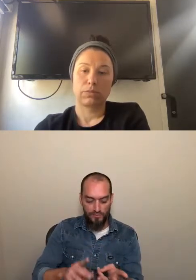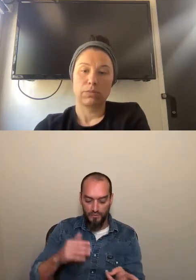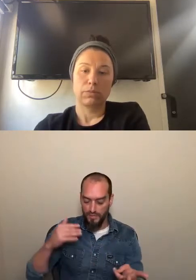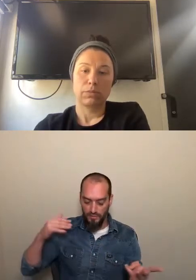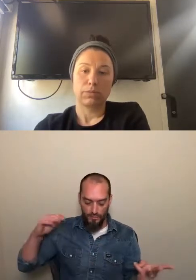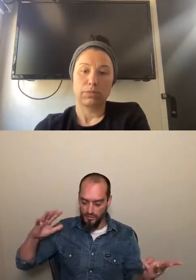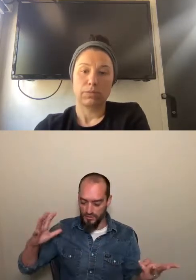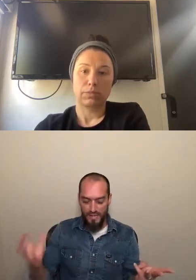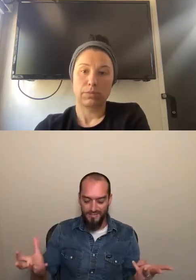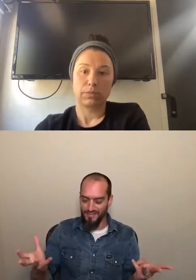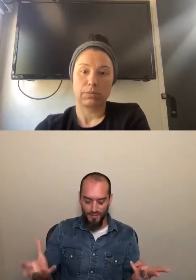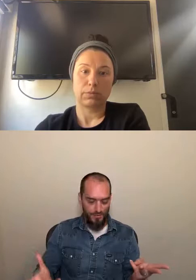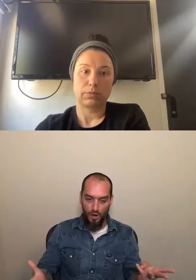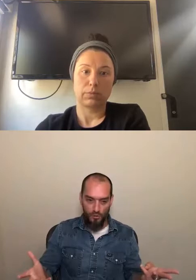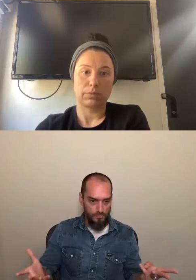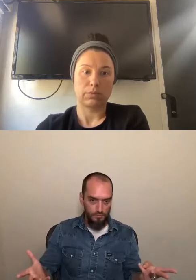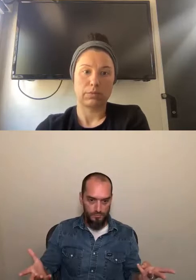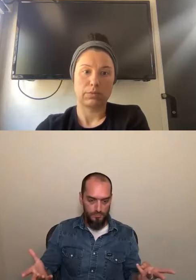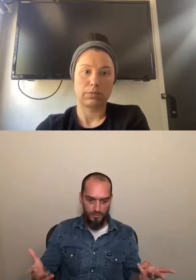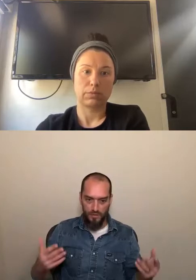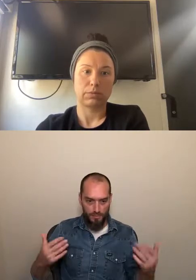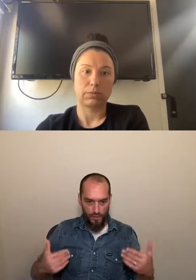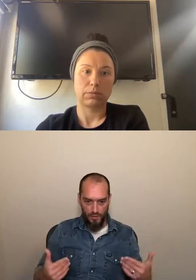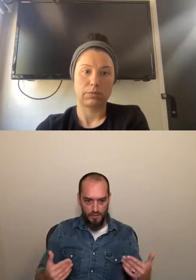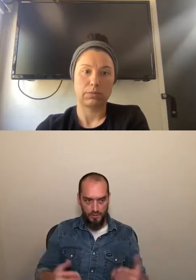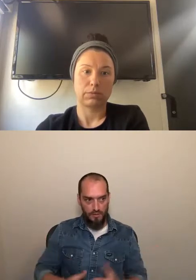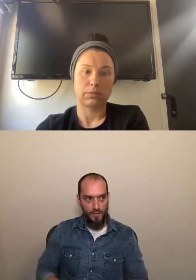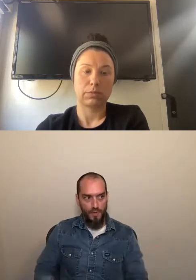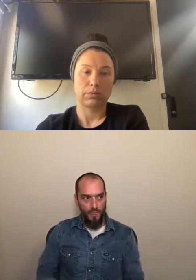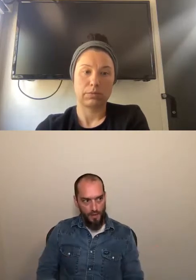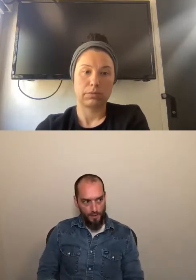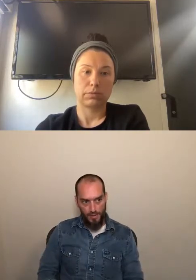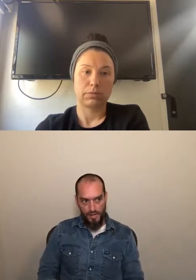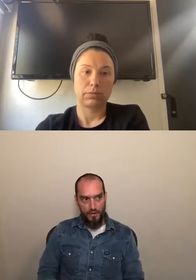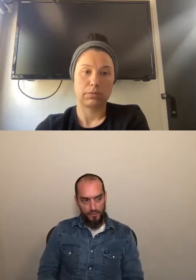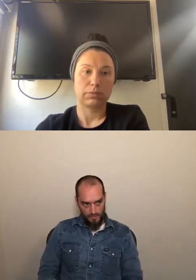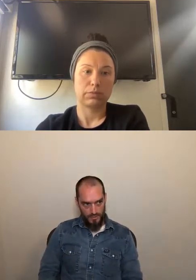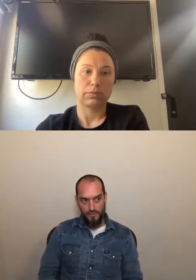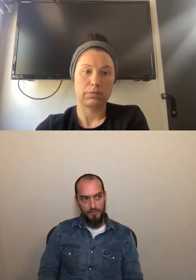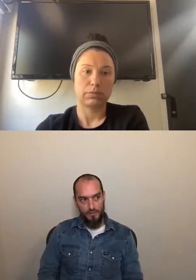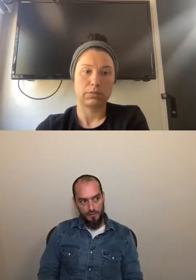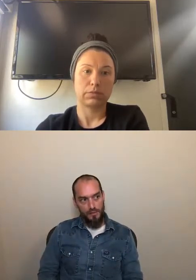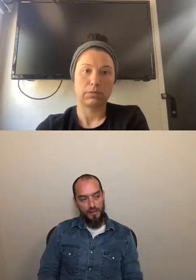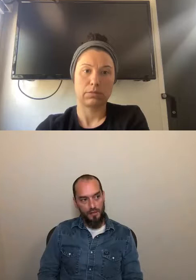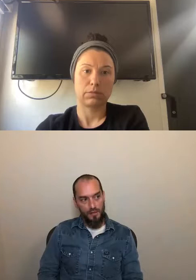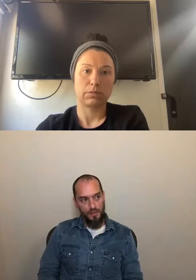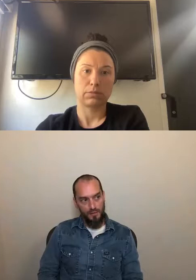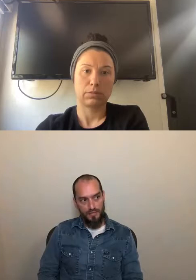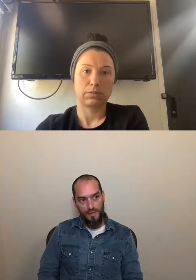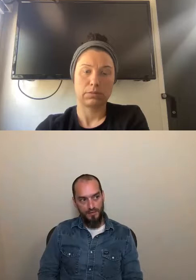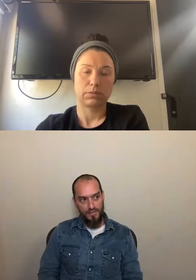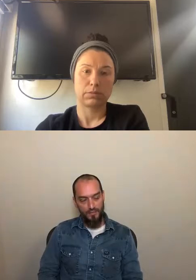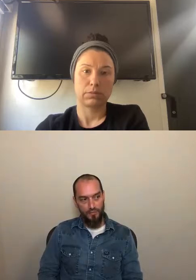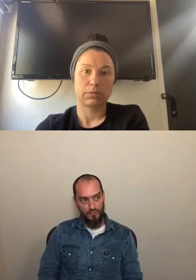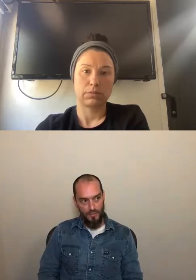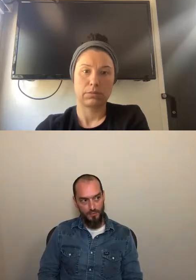Because we have to understand that we just assessed someone's home. It's going to be on us. But now, okay, that's